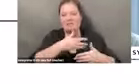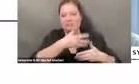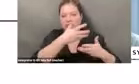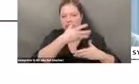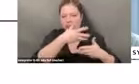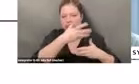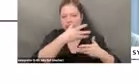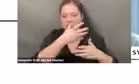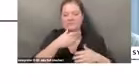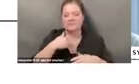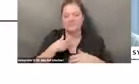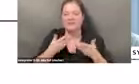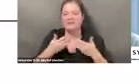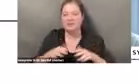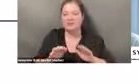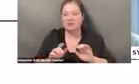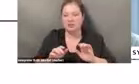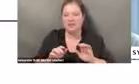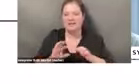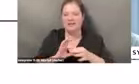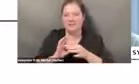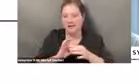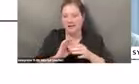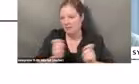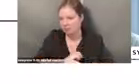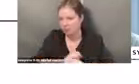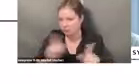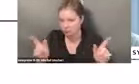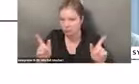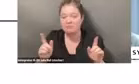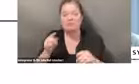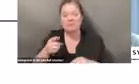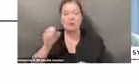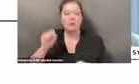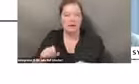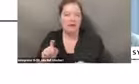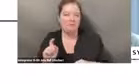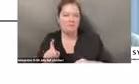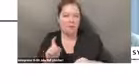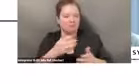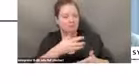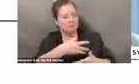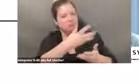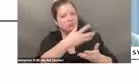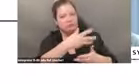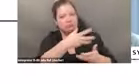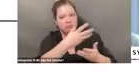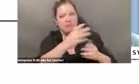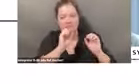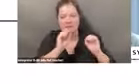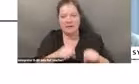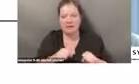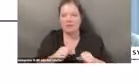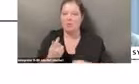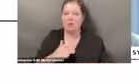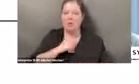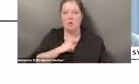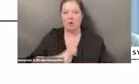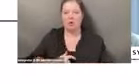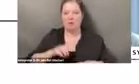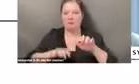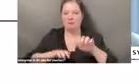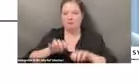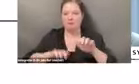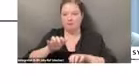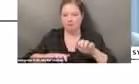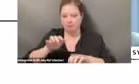to the live stream in the chat. So for everyone needing live captions, we have manual professional captions, but unfortunately